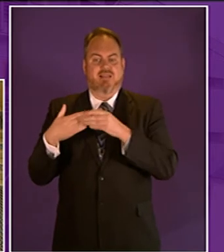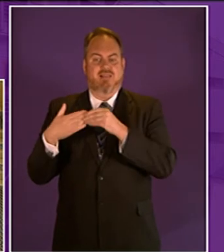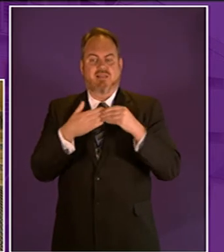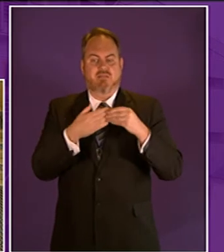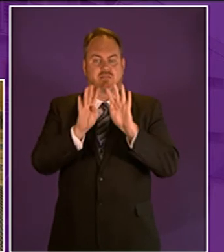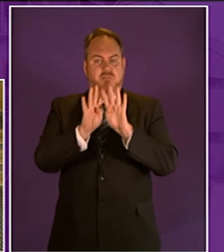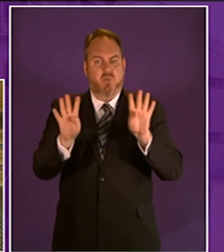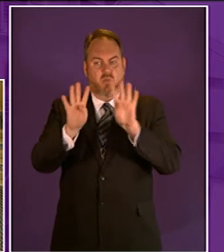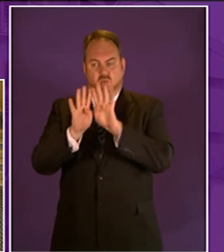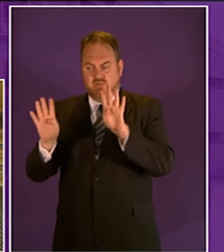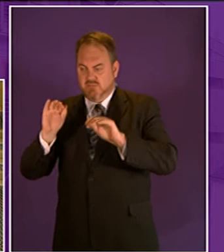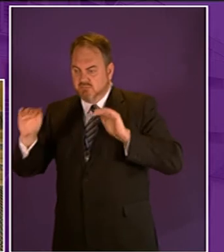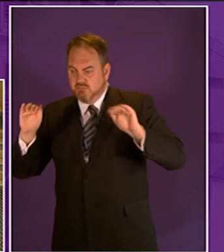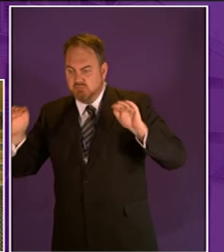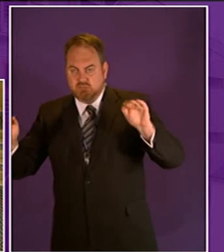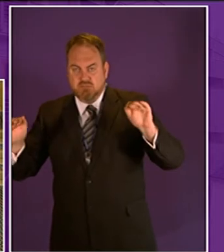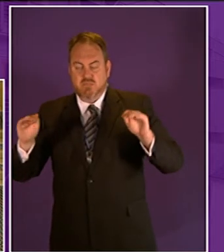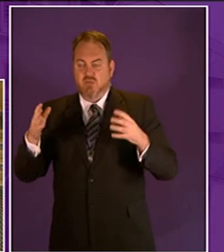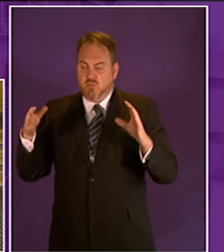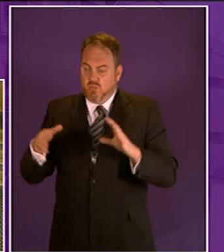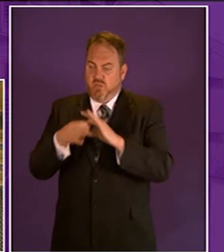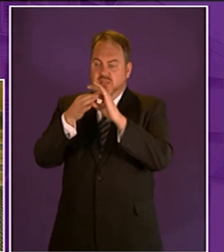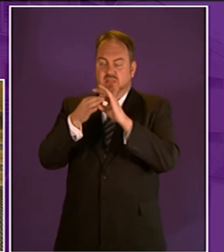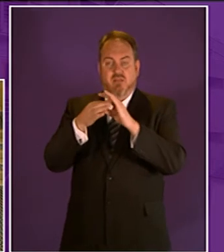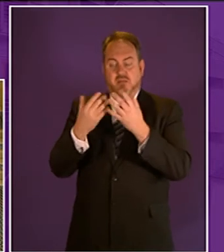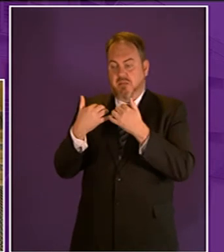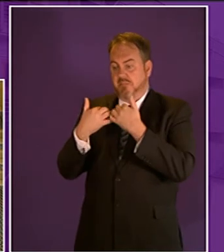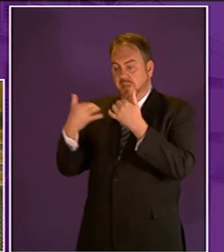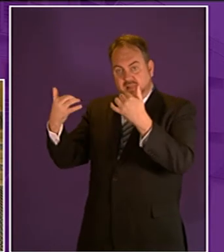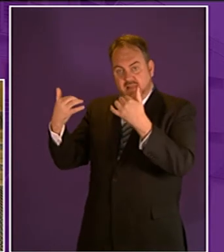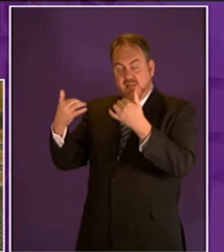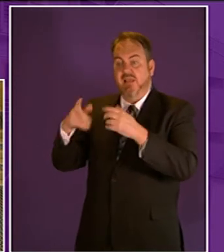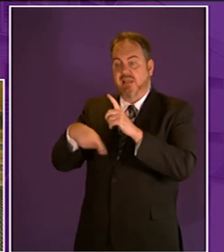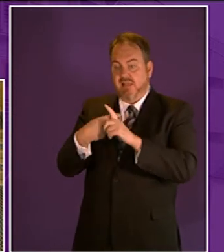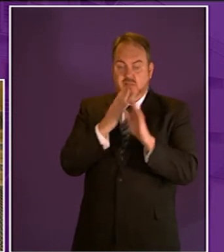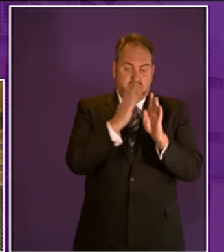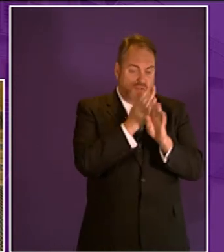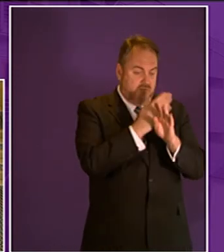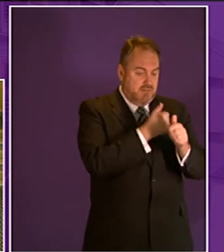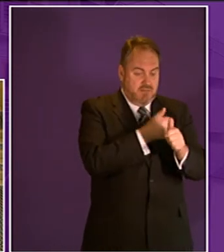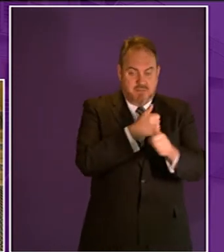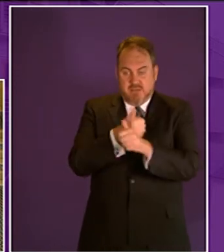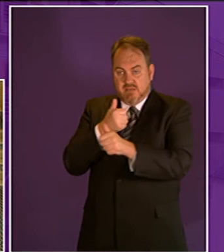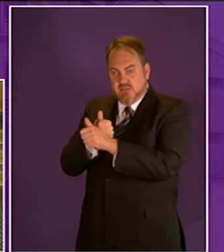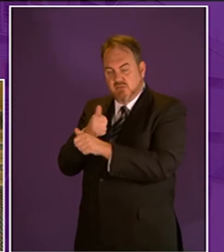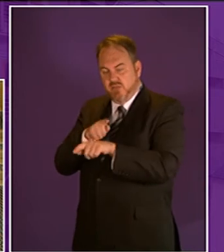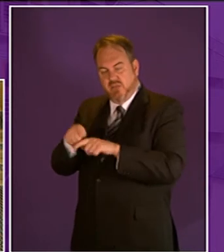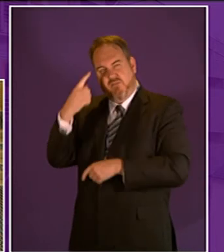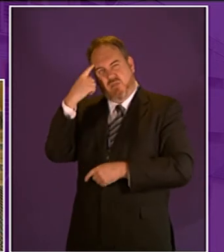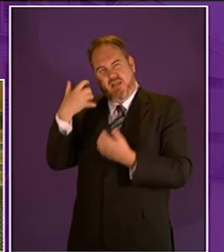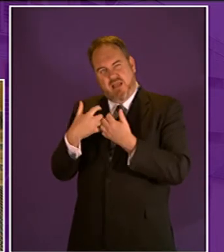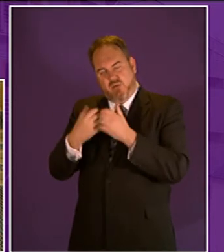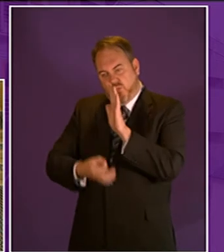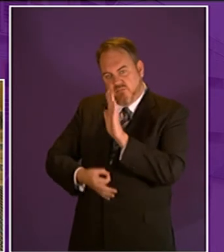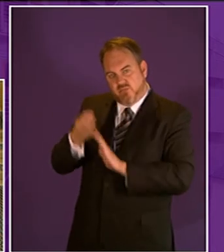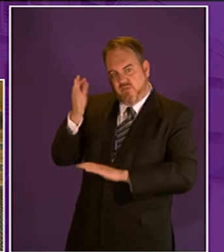expertise across not just the public sector but industry as well, to bring that together to look at whether there is more that we can do